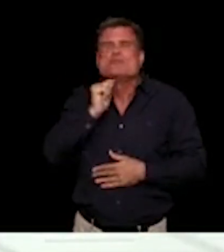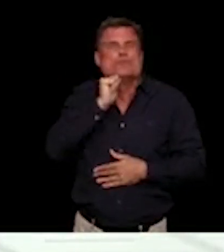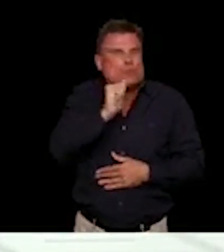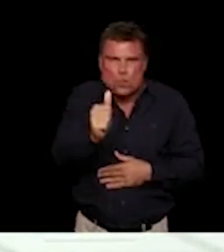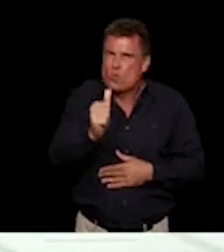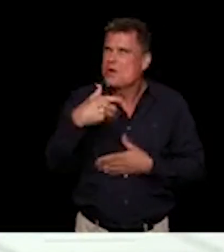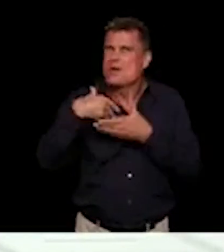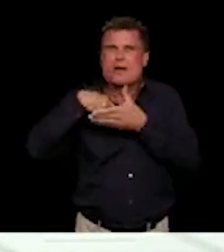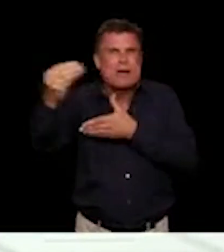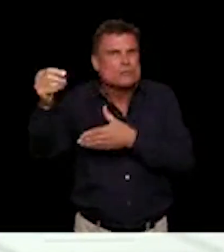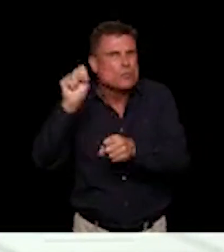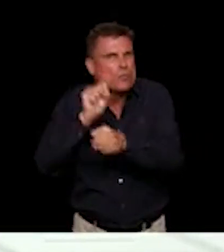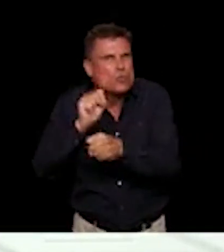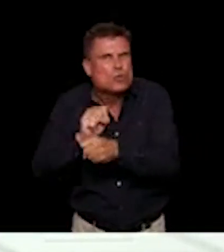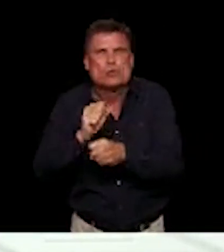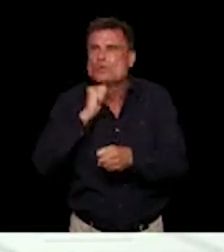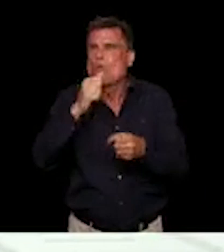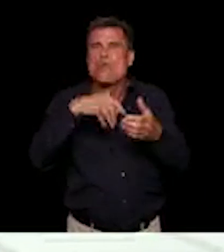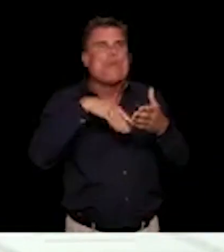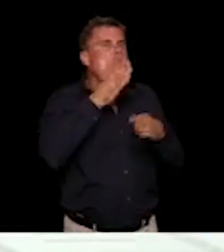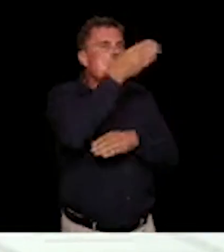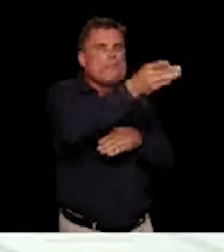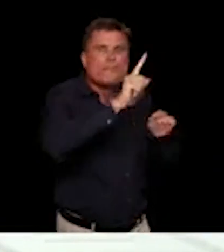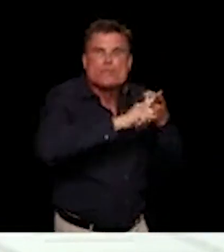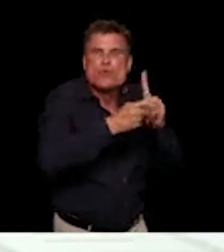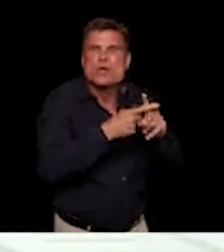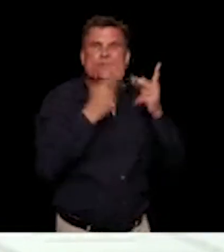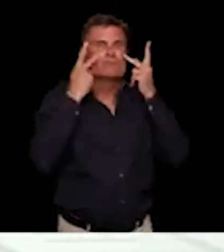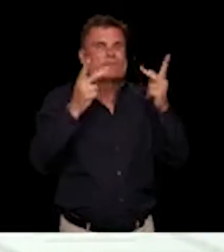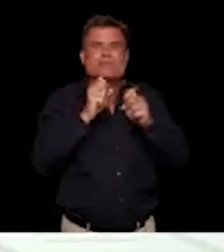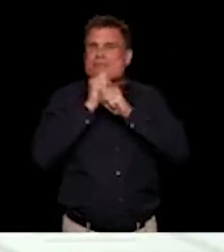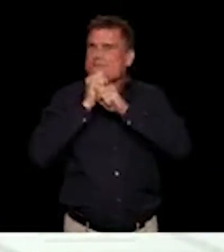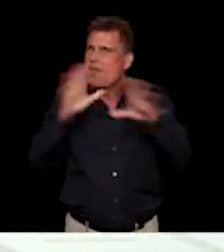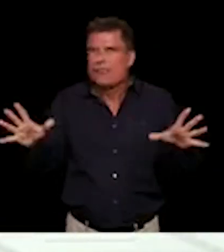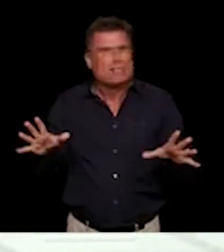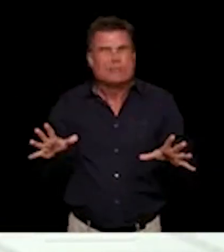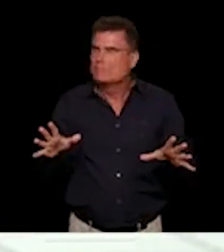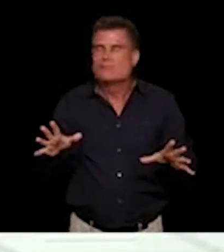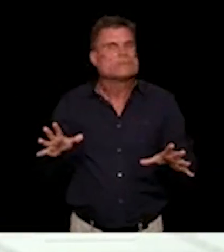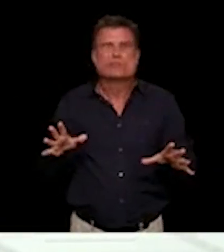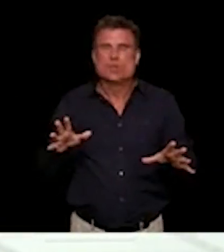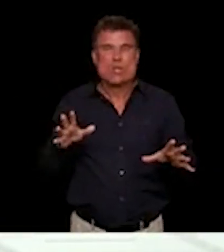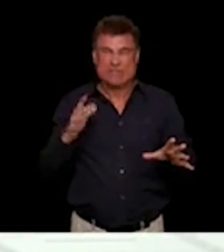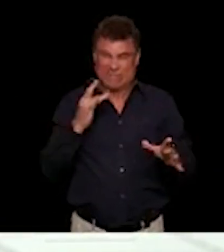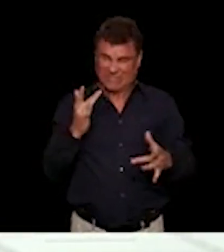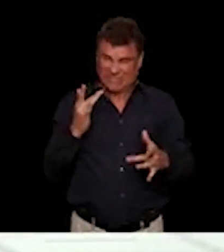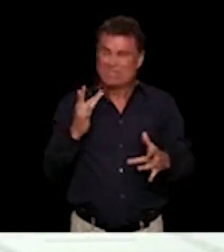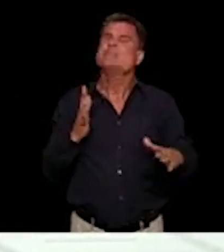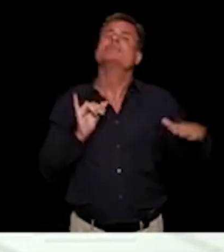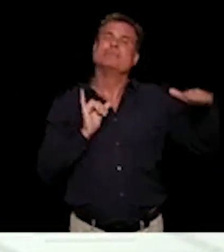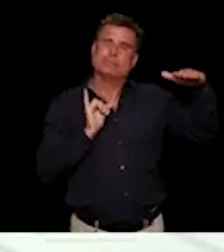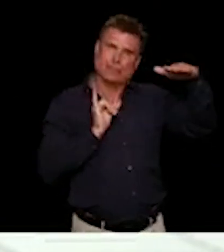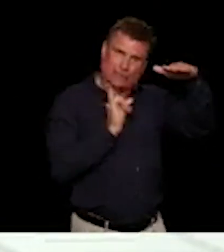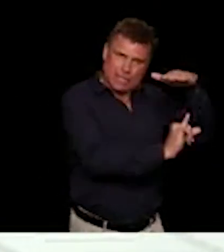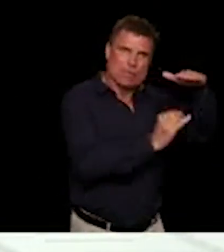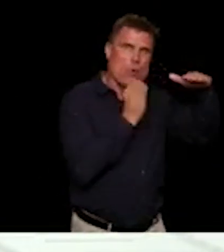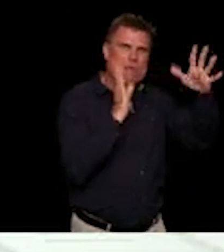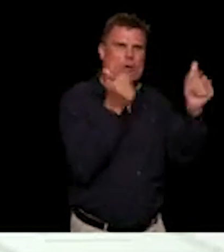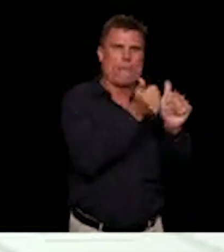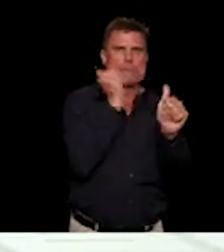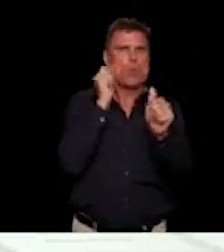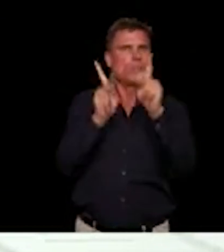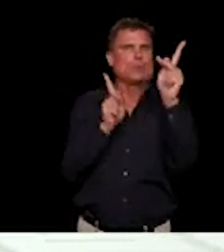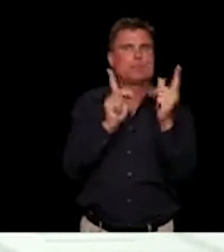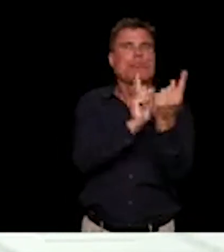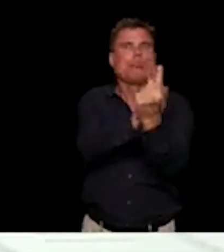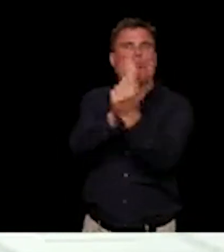into gatherings. And that makes you a COVID-19 champion who chooses to stay at home and stay away from others when